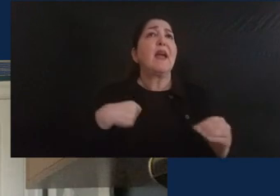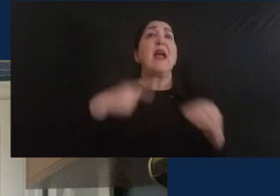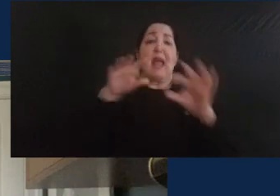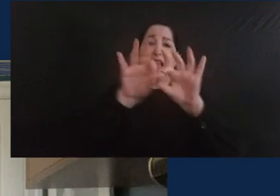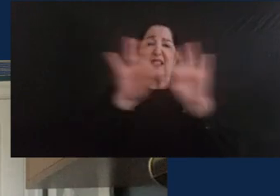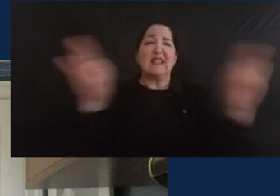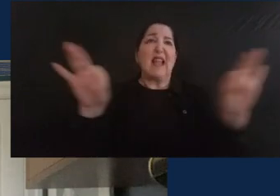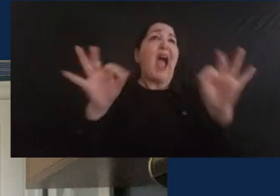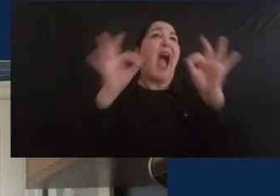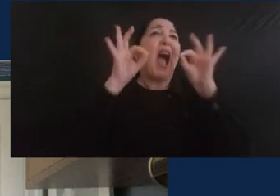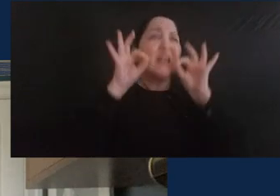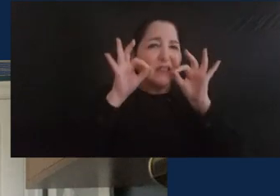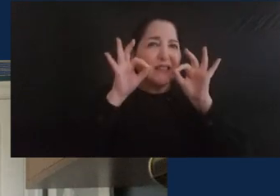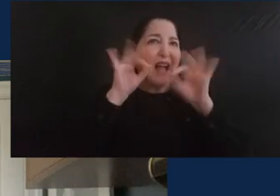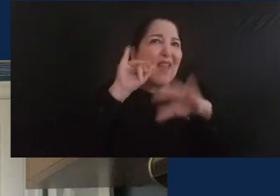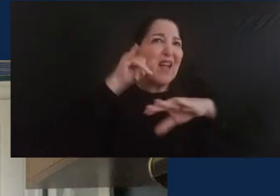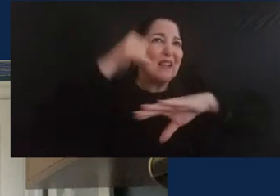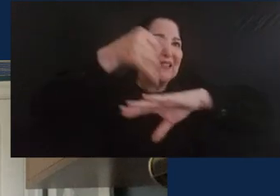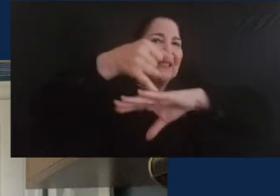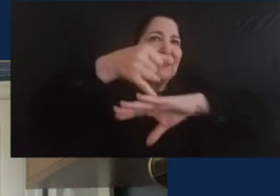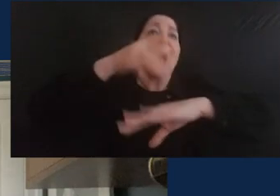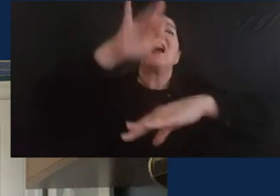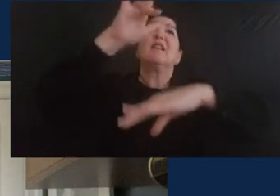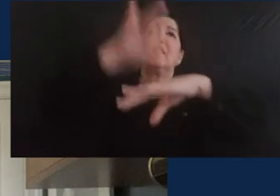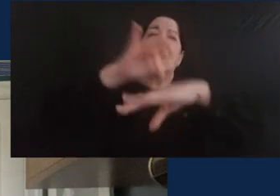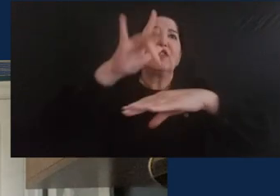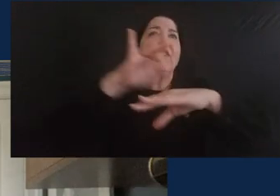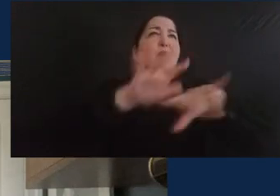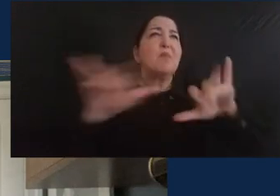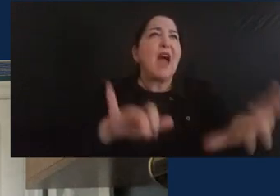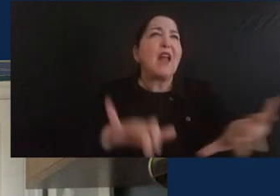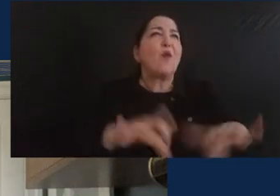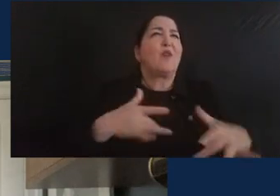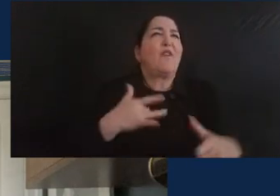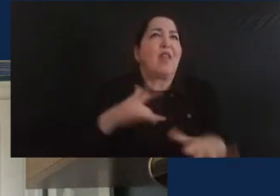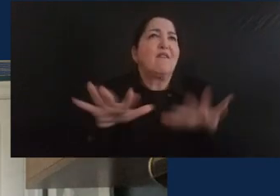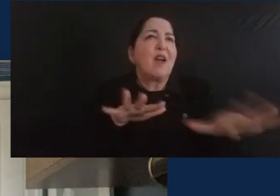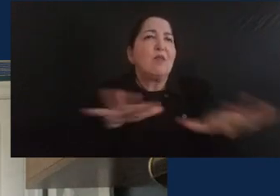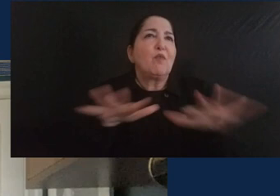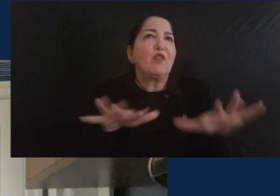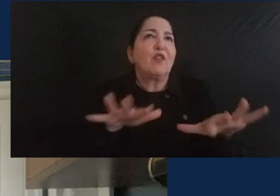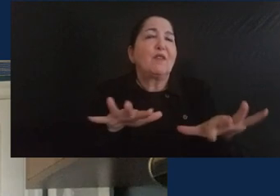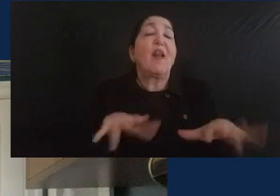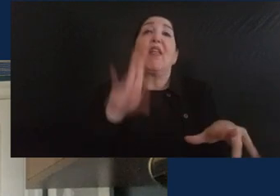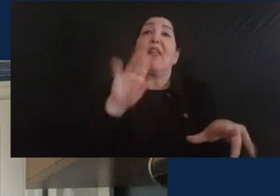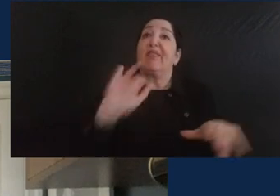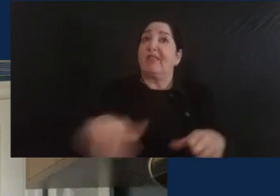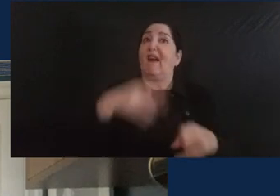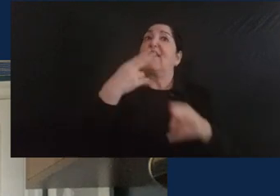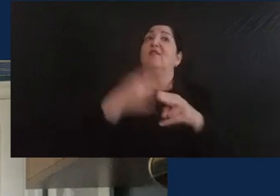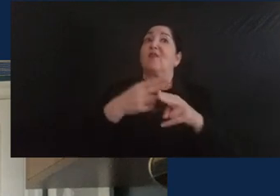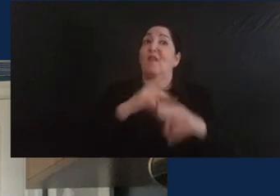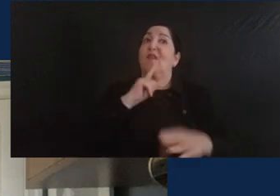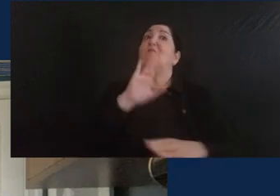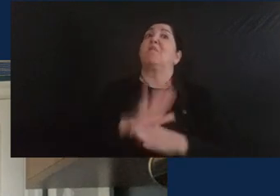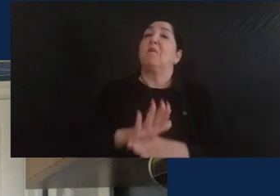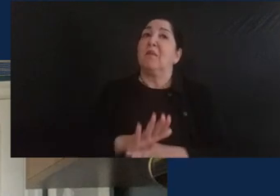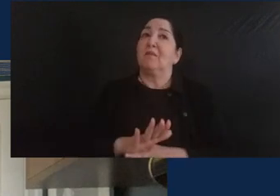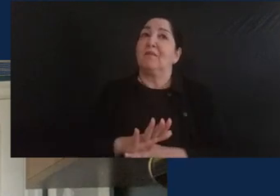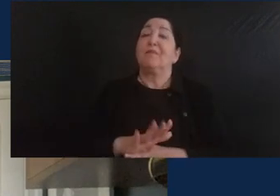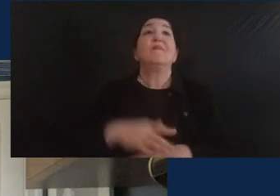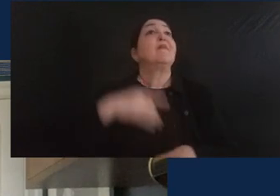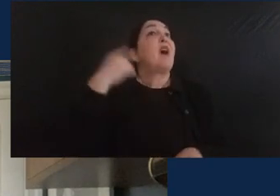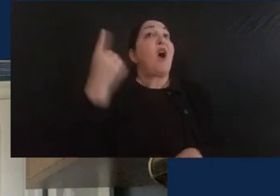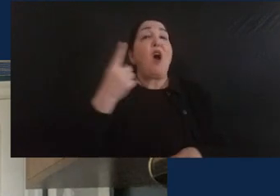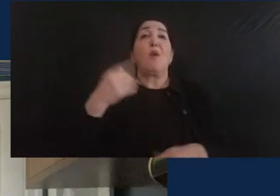his piano so that he could hear his own music vibrating through his bones. That is commitment. There is always